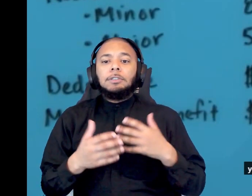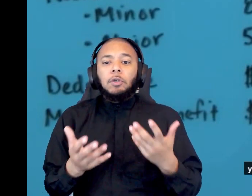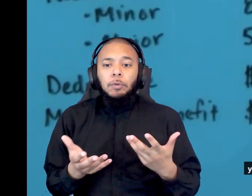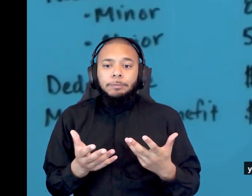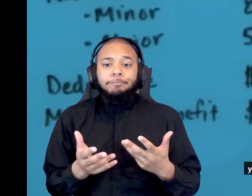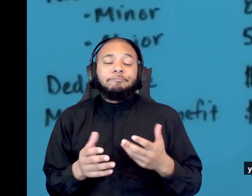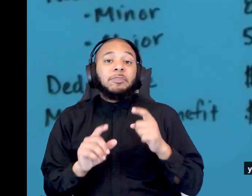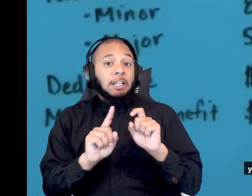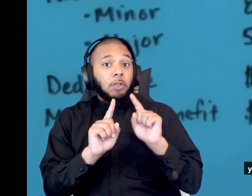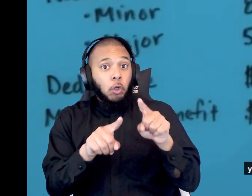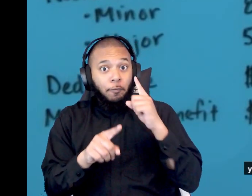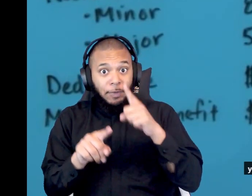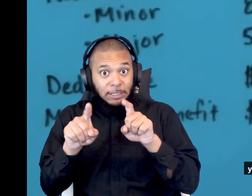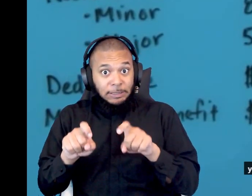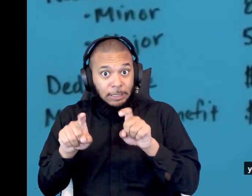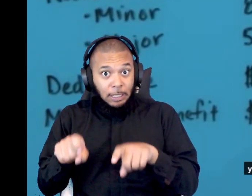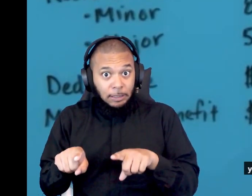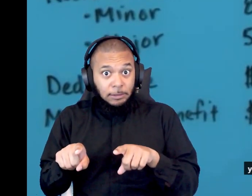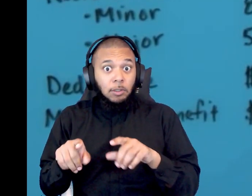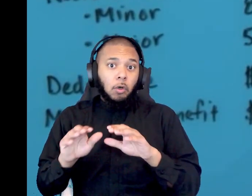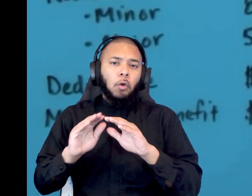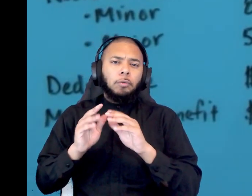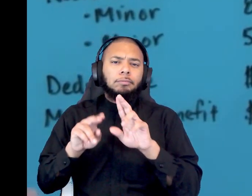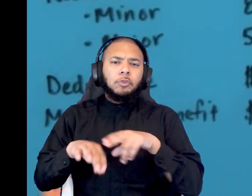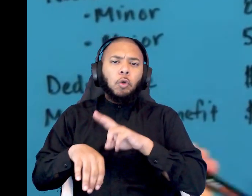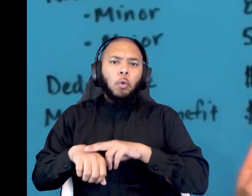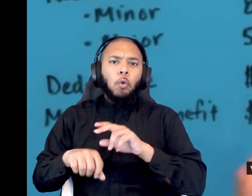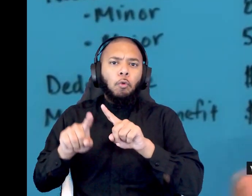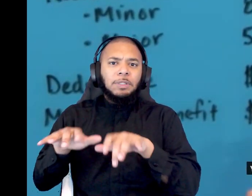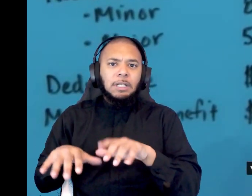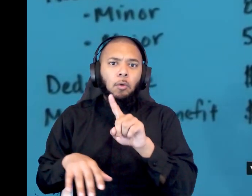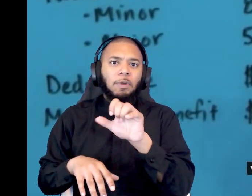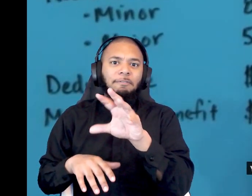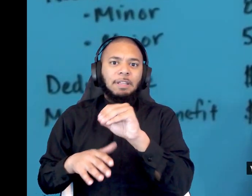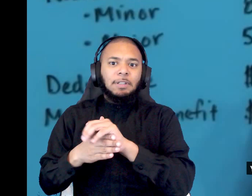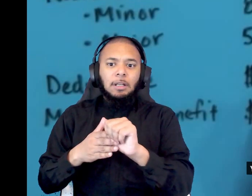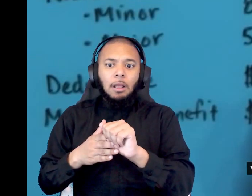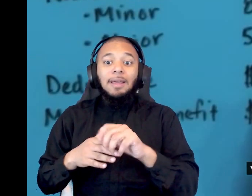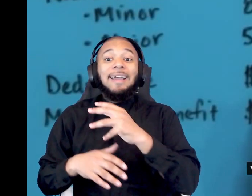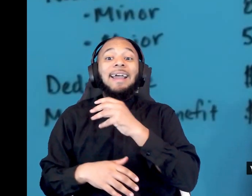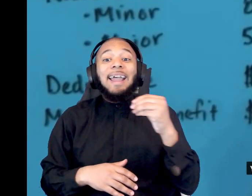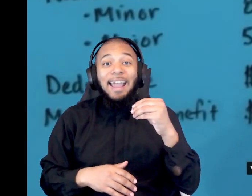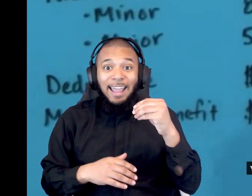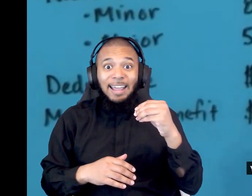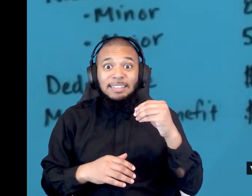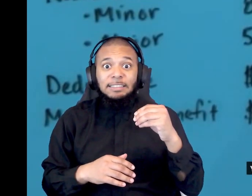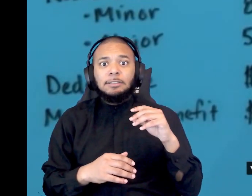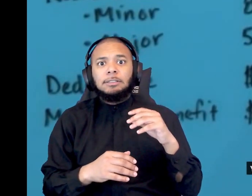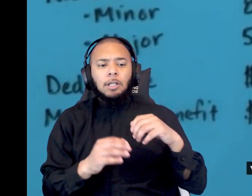$300. Well, you're going to have to pay some of that. You're going to have to pay the deductible,